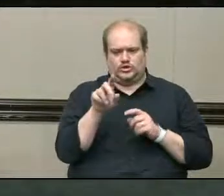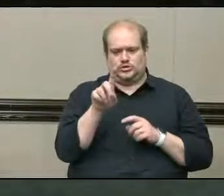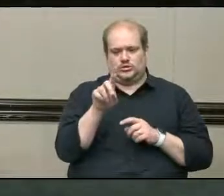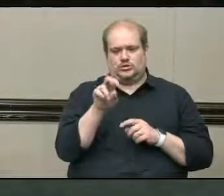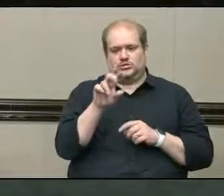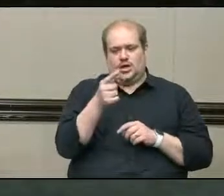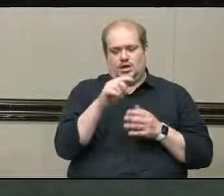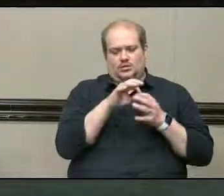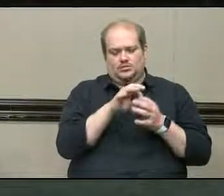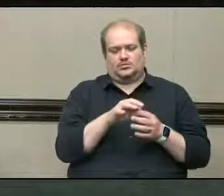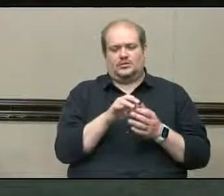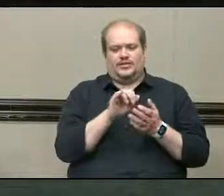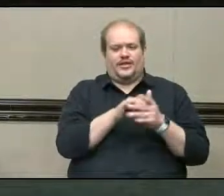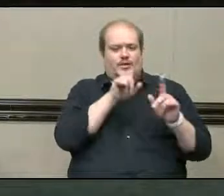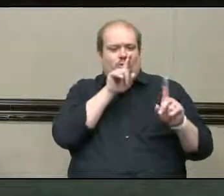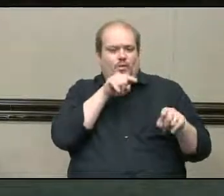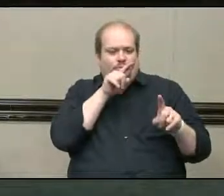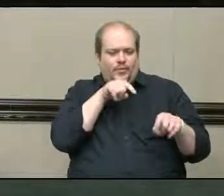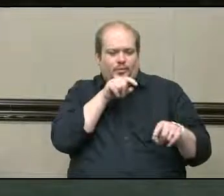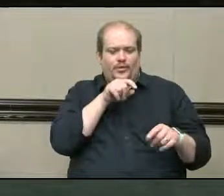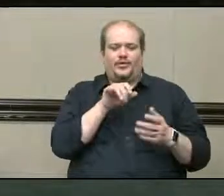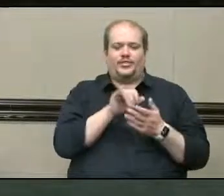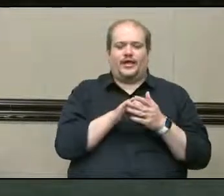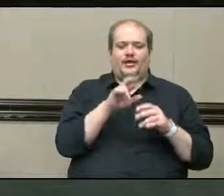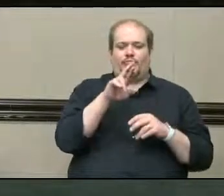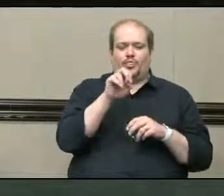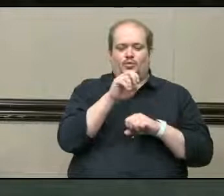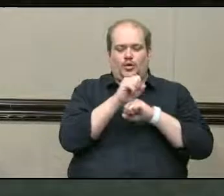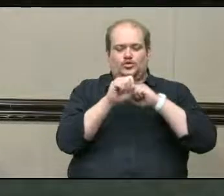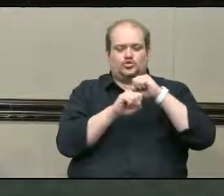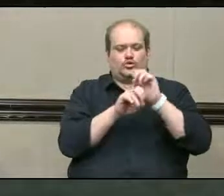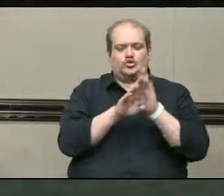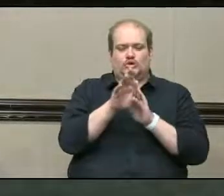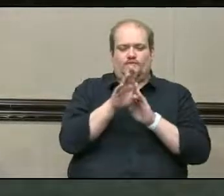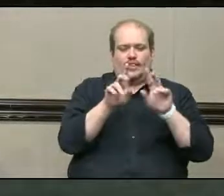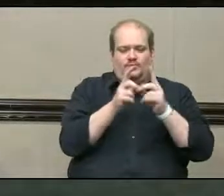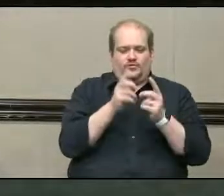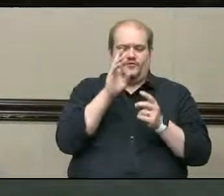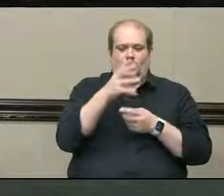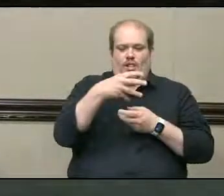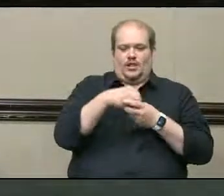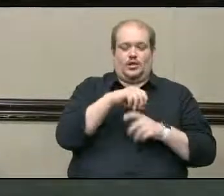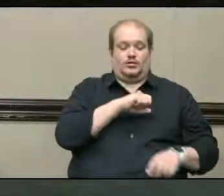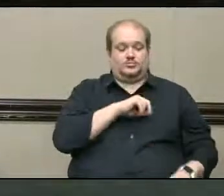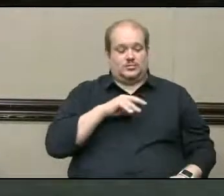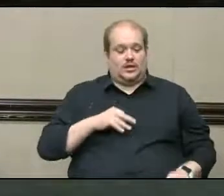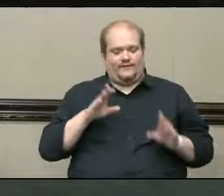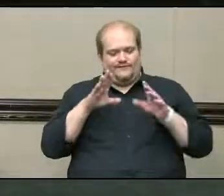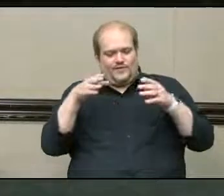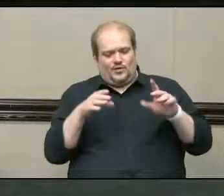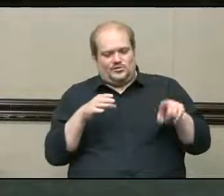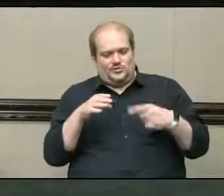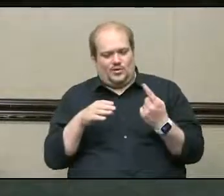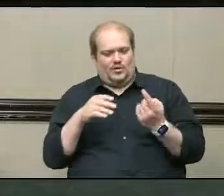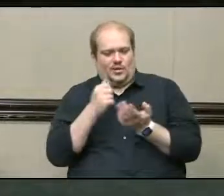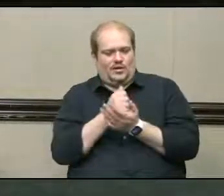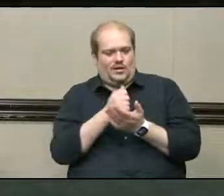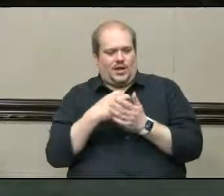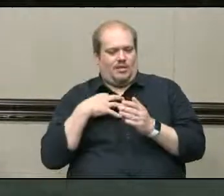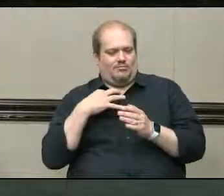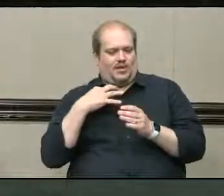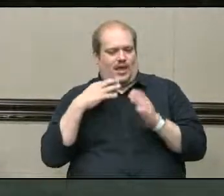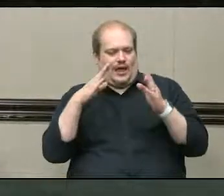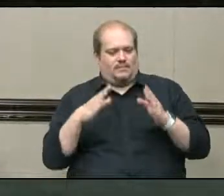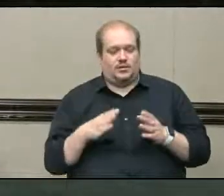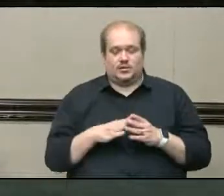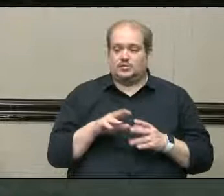Doug has on here. It says, it has been reported that the restructured development division will include staff who focus solely on helping applicants.